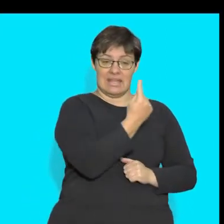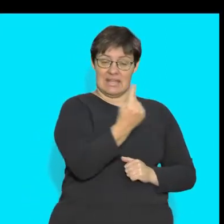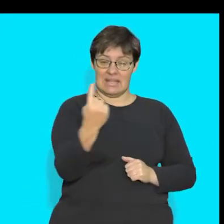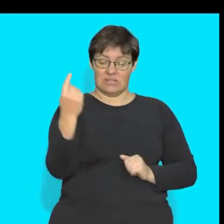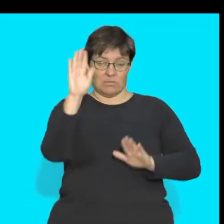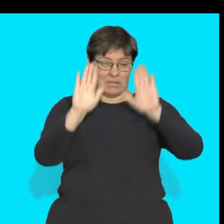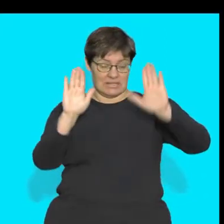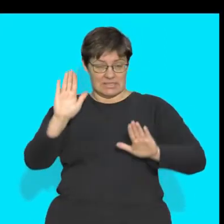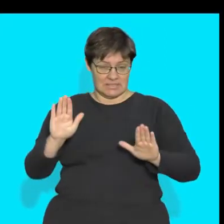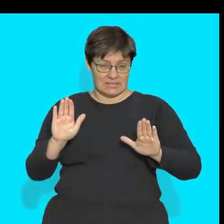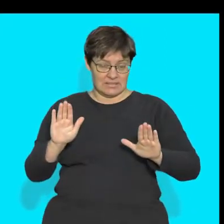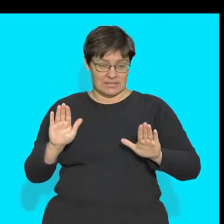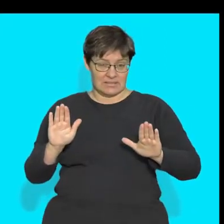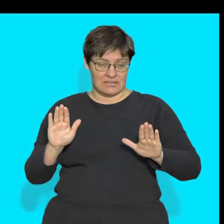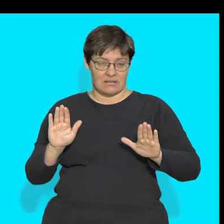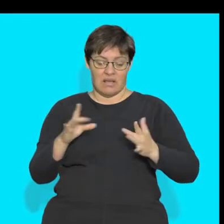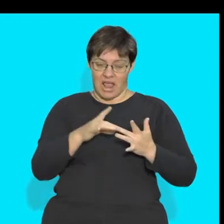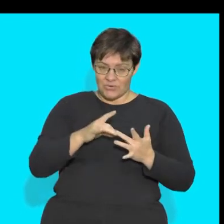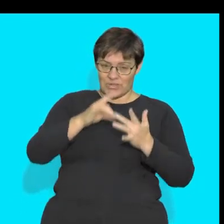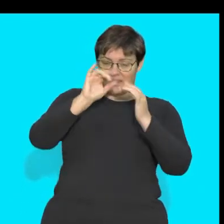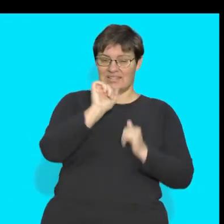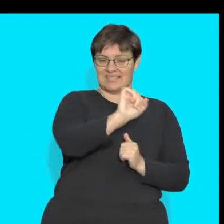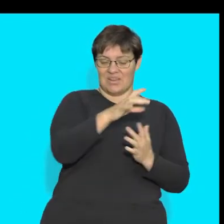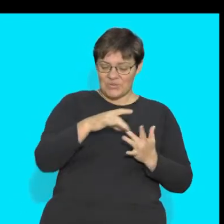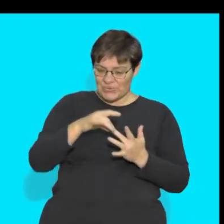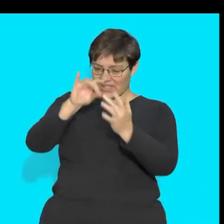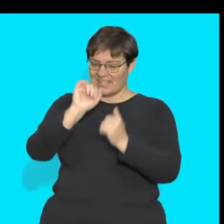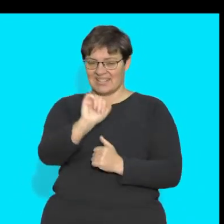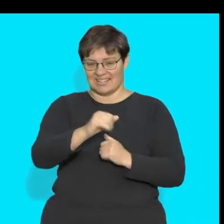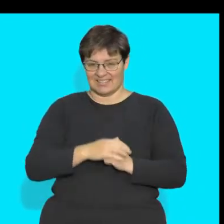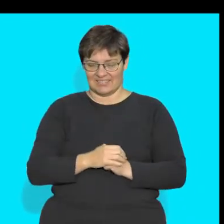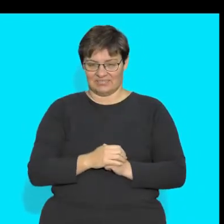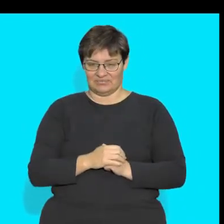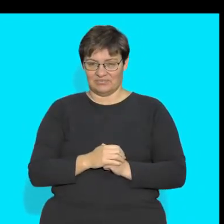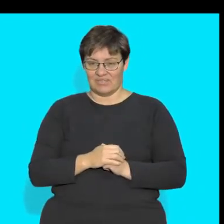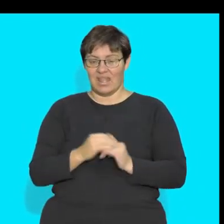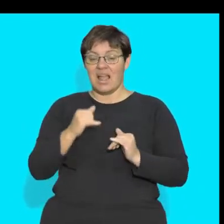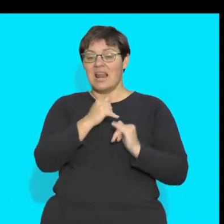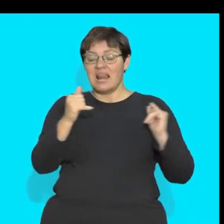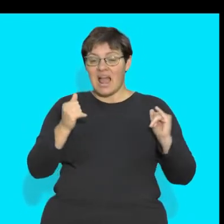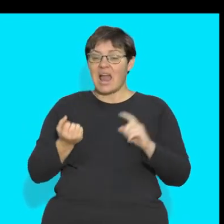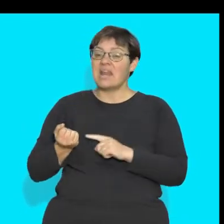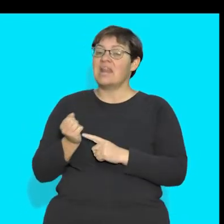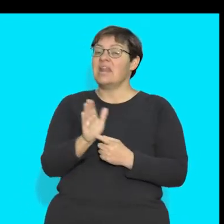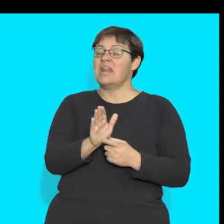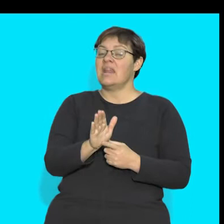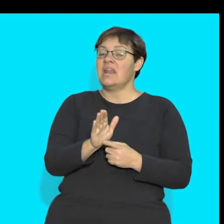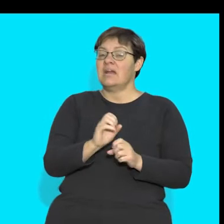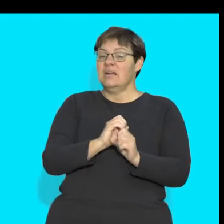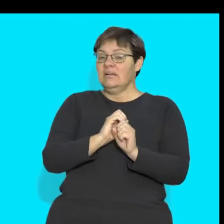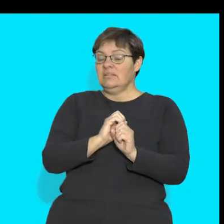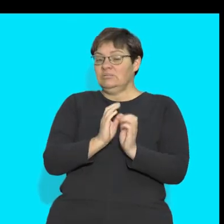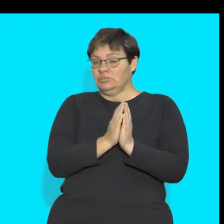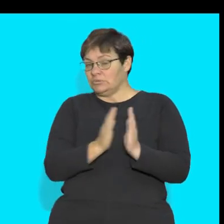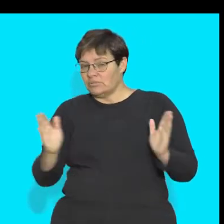these patterns is unique. So the light emission spectrum is